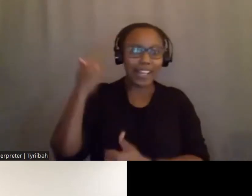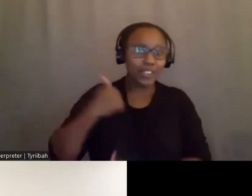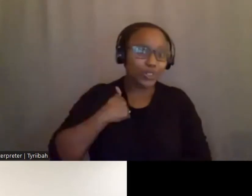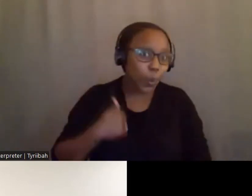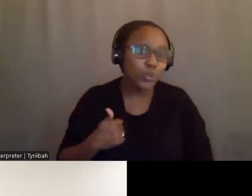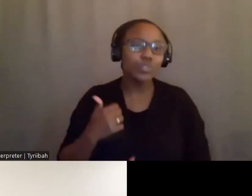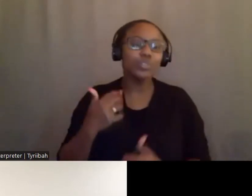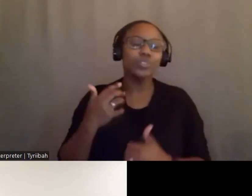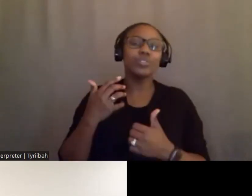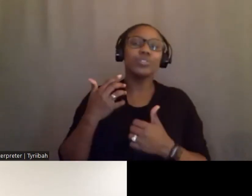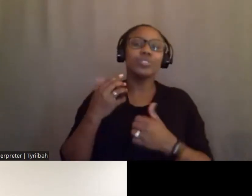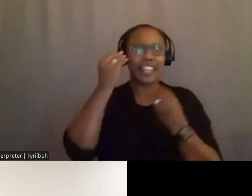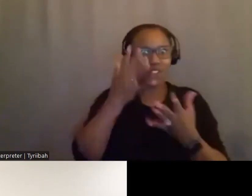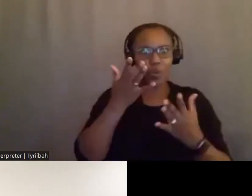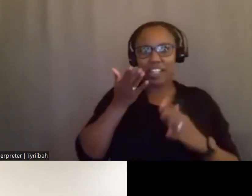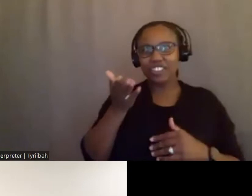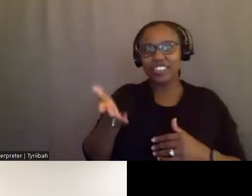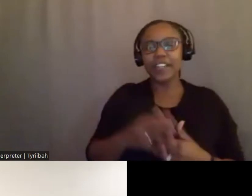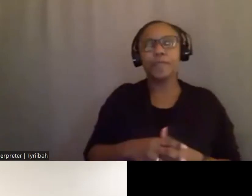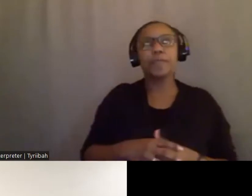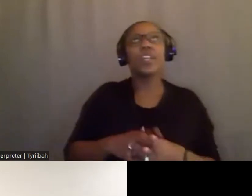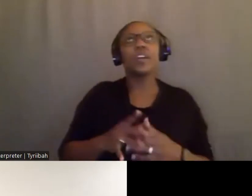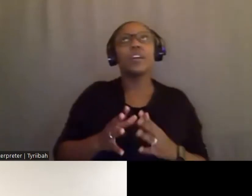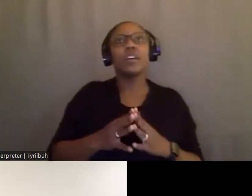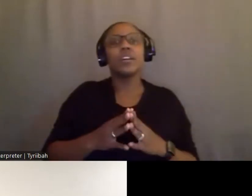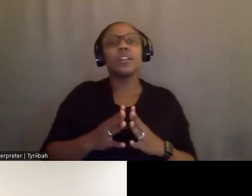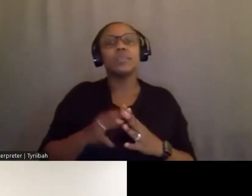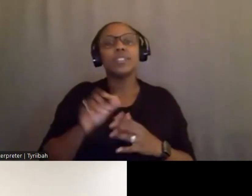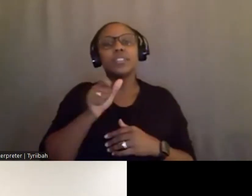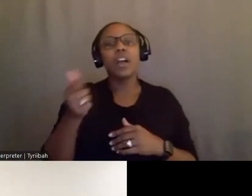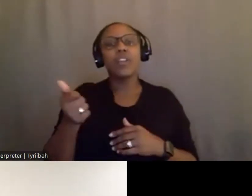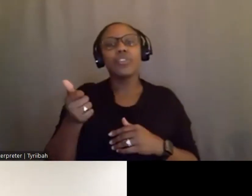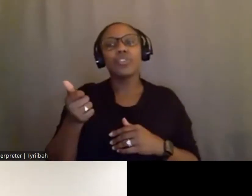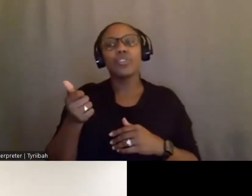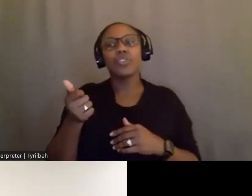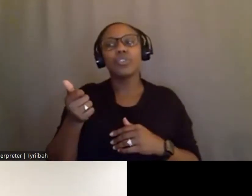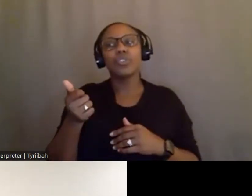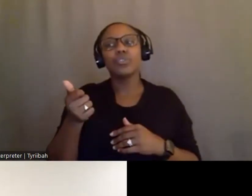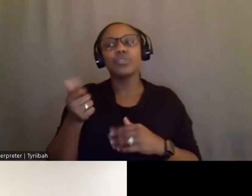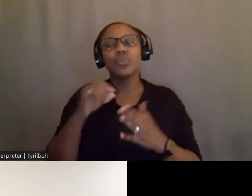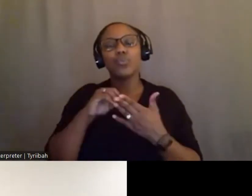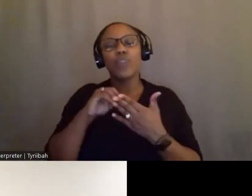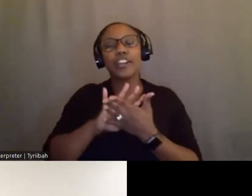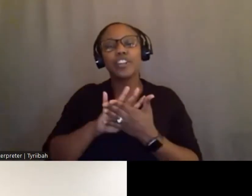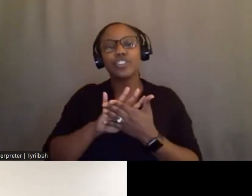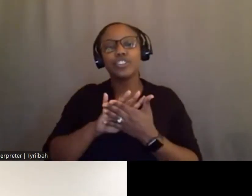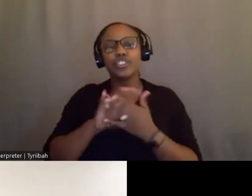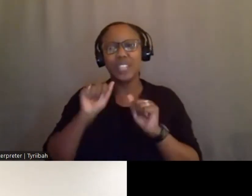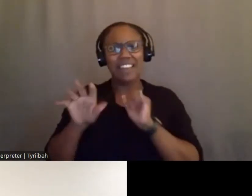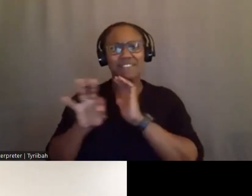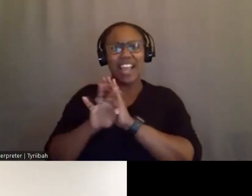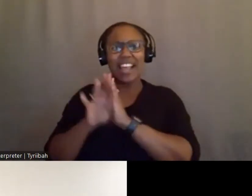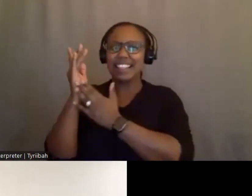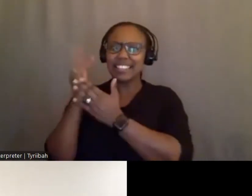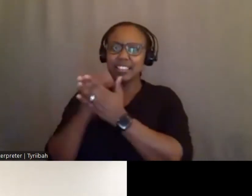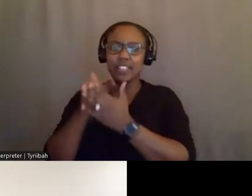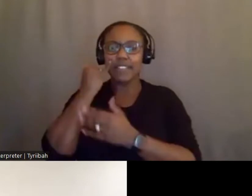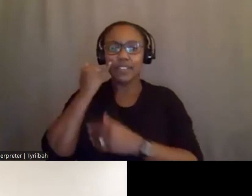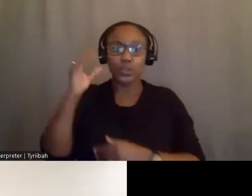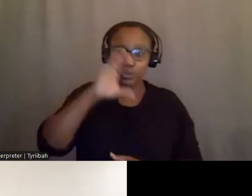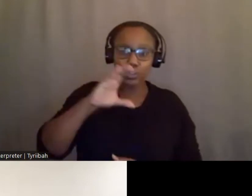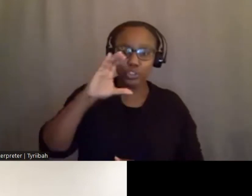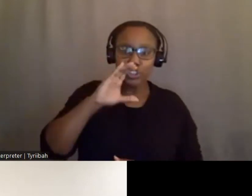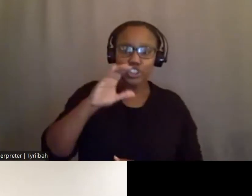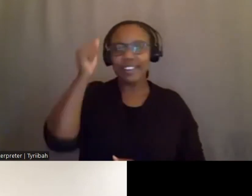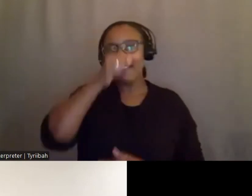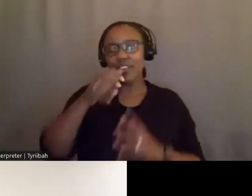There are other records that are like, that you can find, you know, lists of online if you search like African-American genealogical